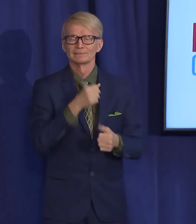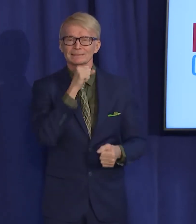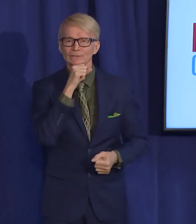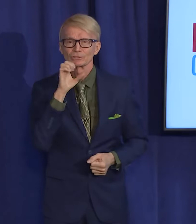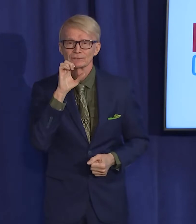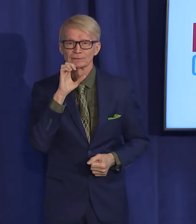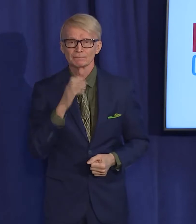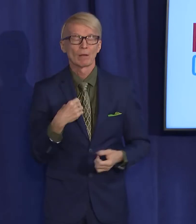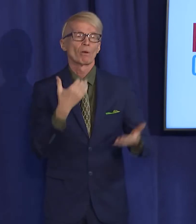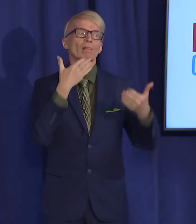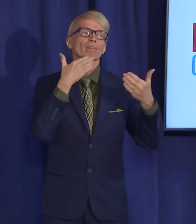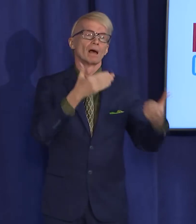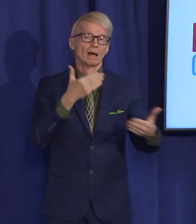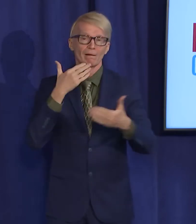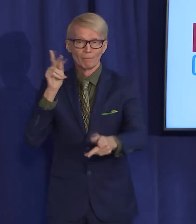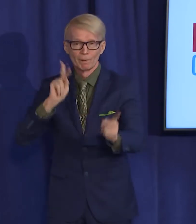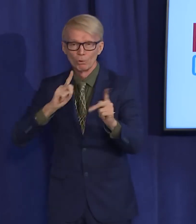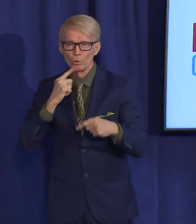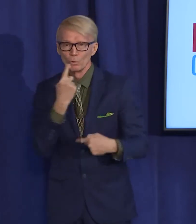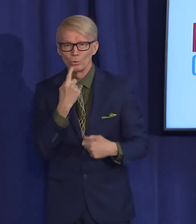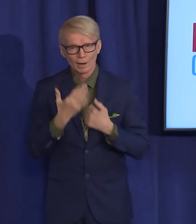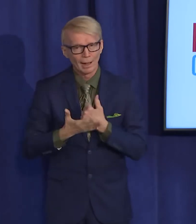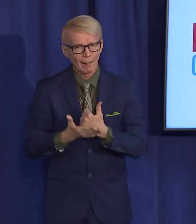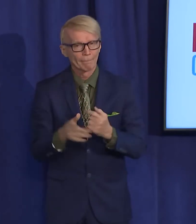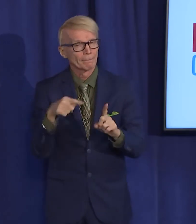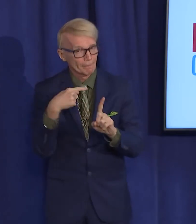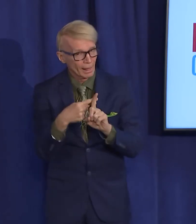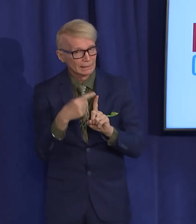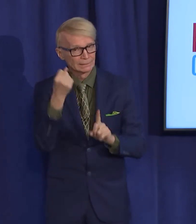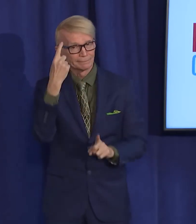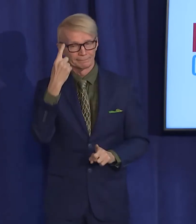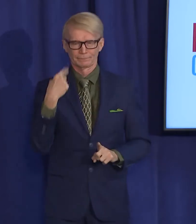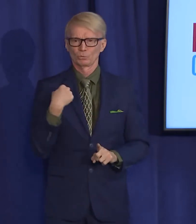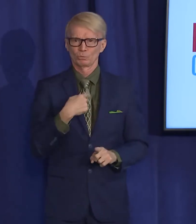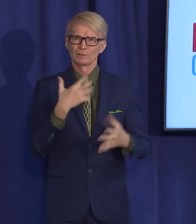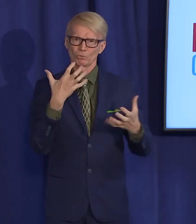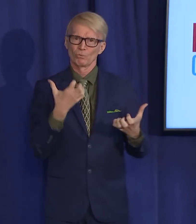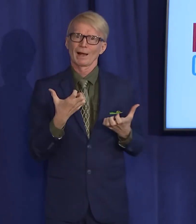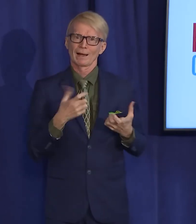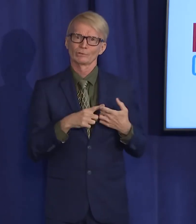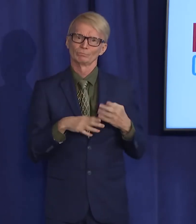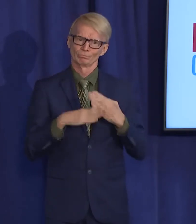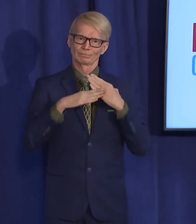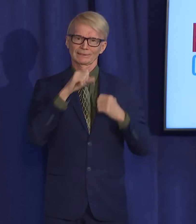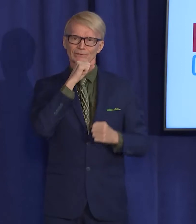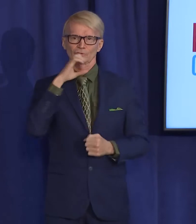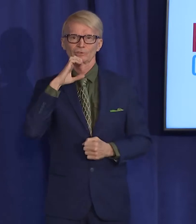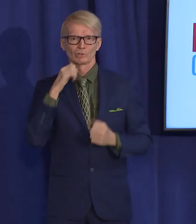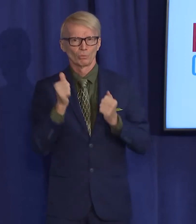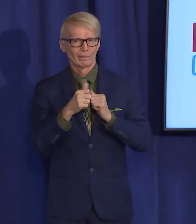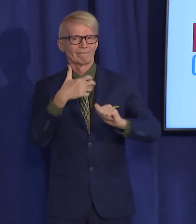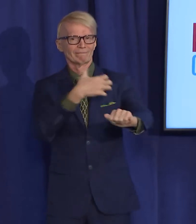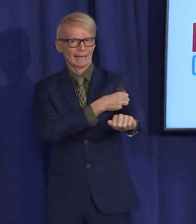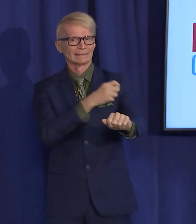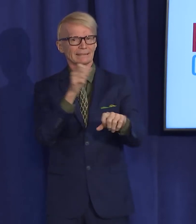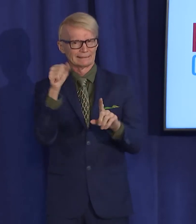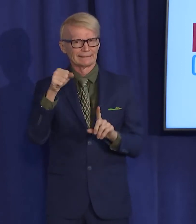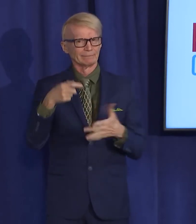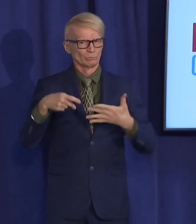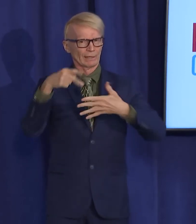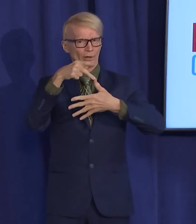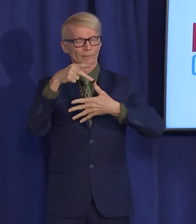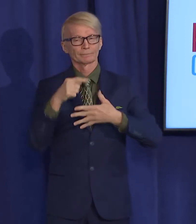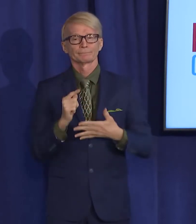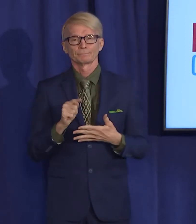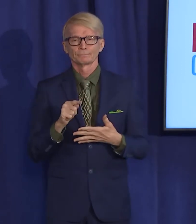please, we want to get our seniors as heavily vaccinated as we can. Our focus in Protect Chicago on prioritizing